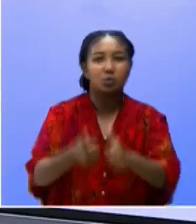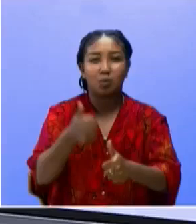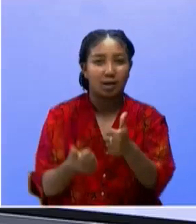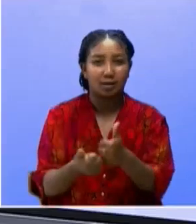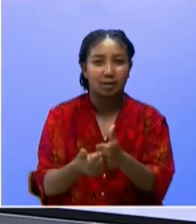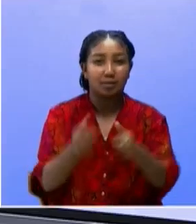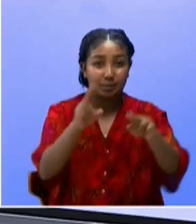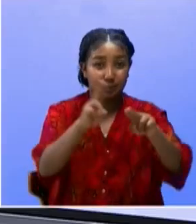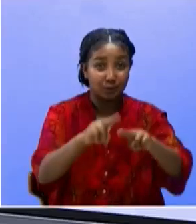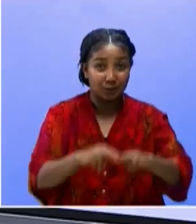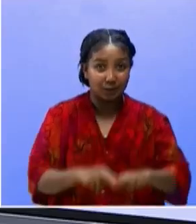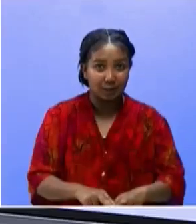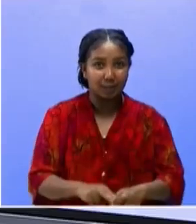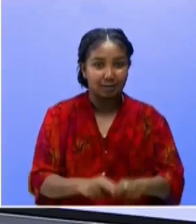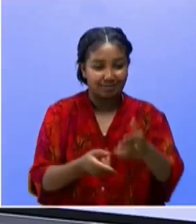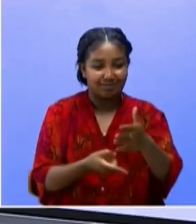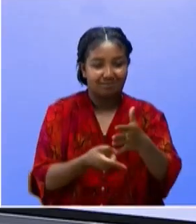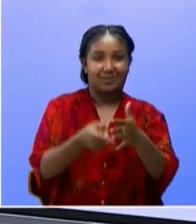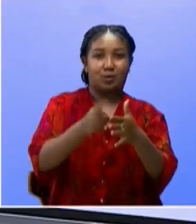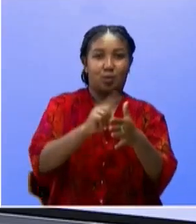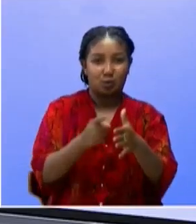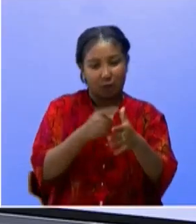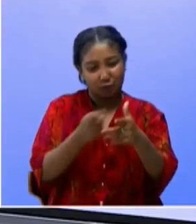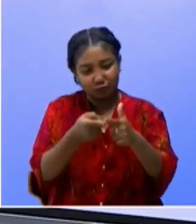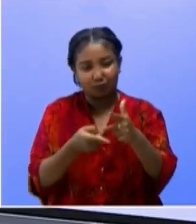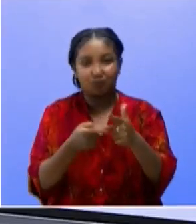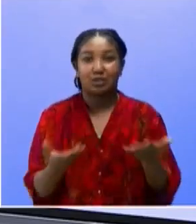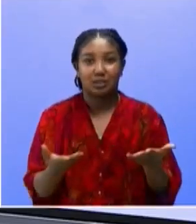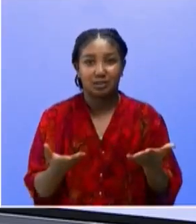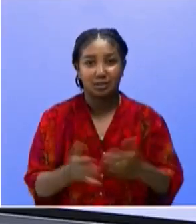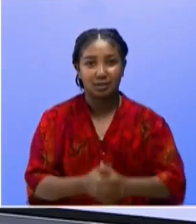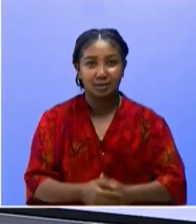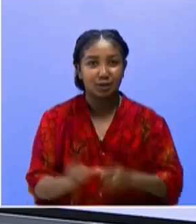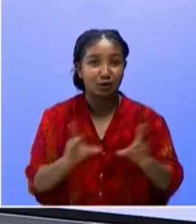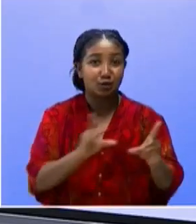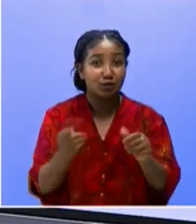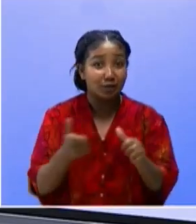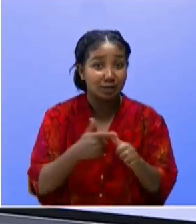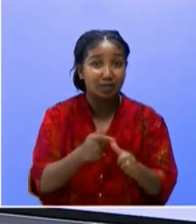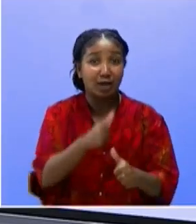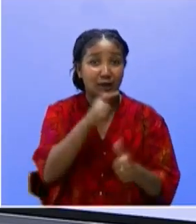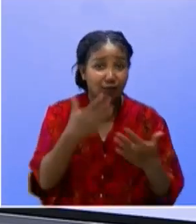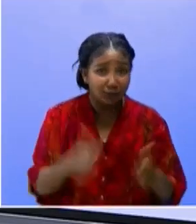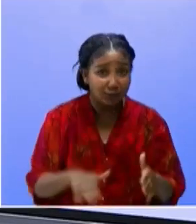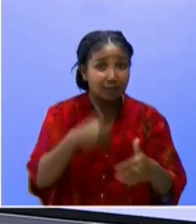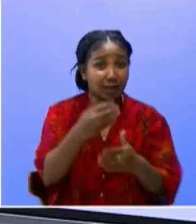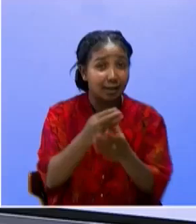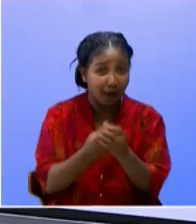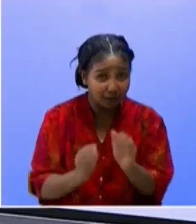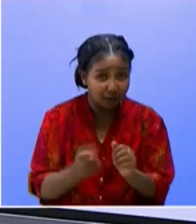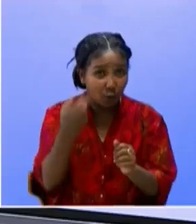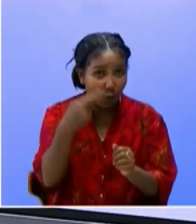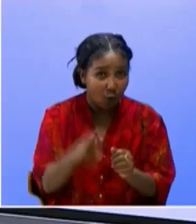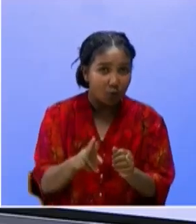us put these things in sequence. Which one? Do you first ate your lunch?